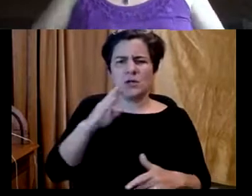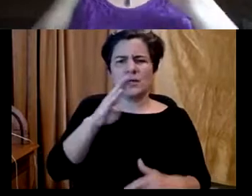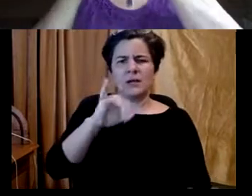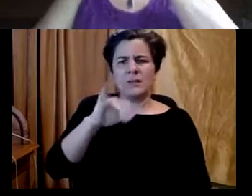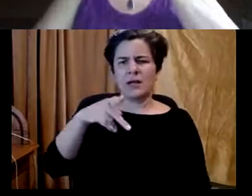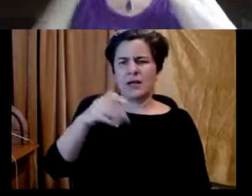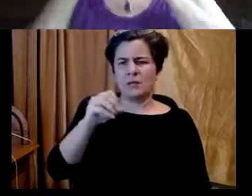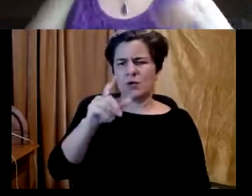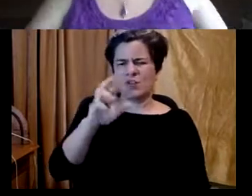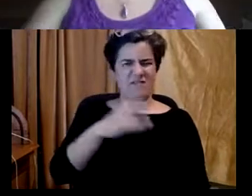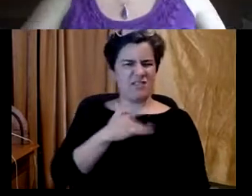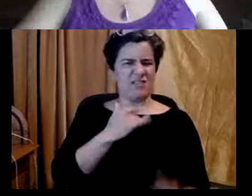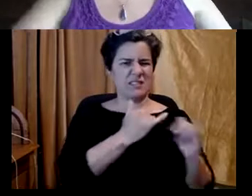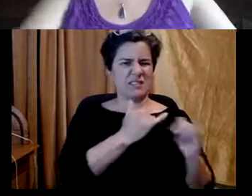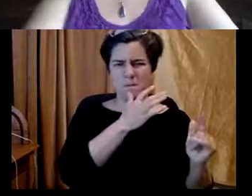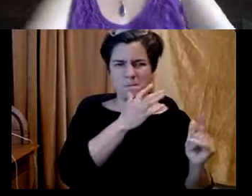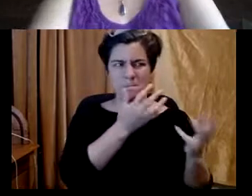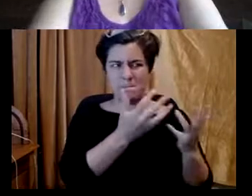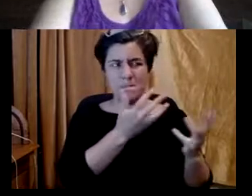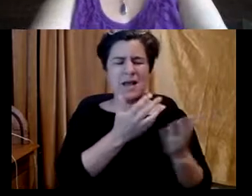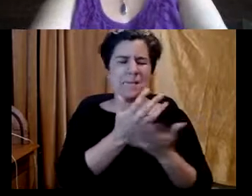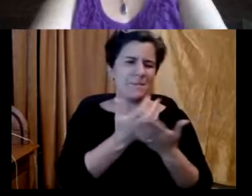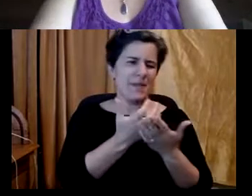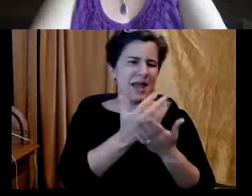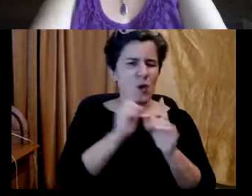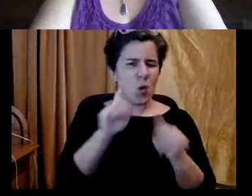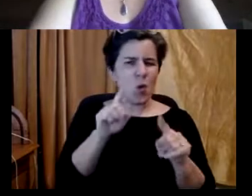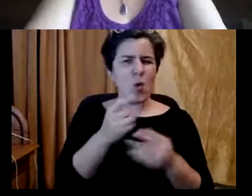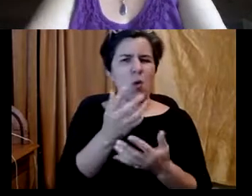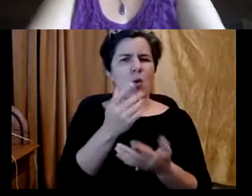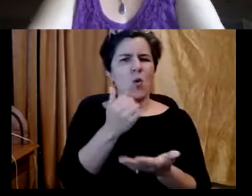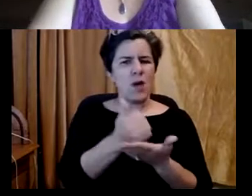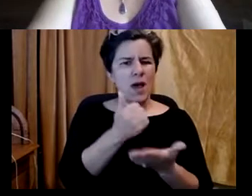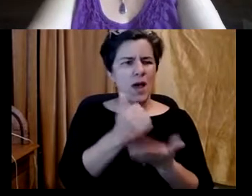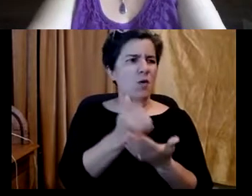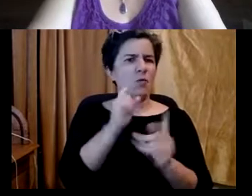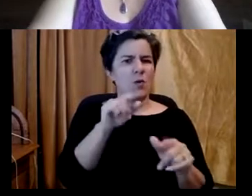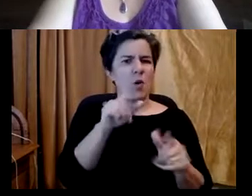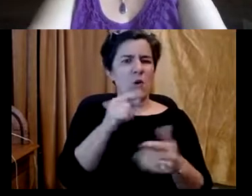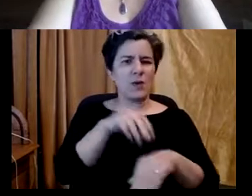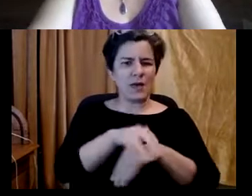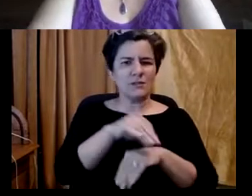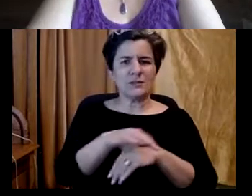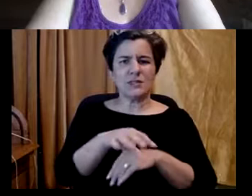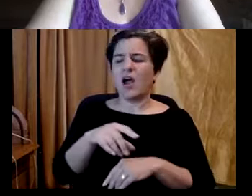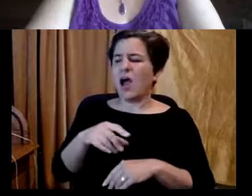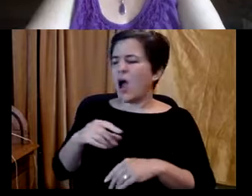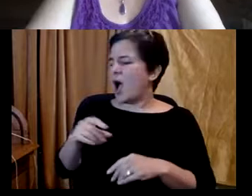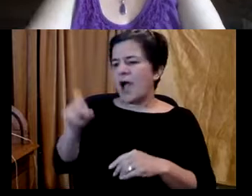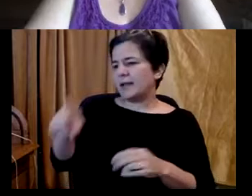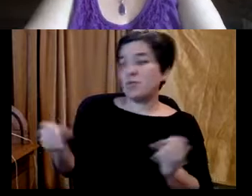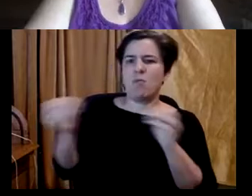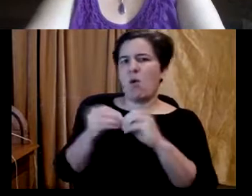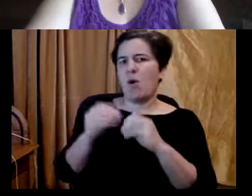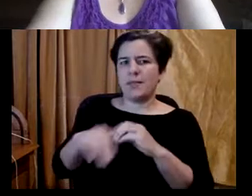similar to my mother. I begged him to get counseling, and Of course, he would tell me he needed more than that